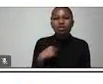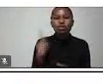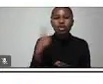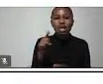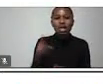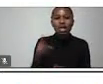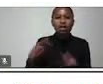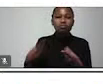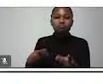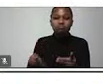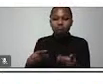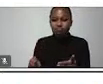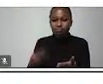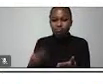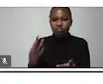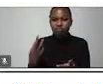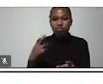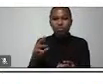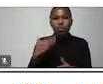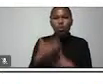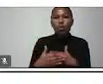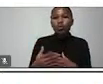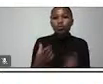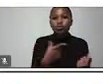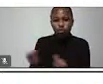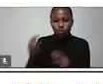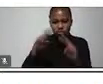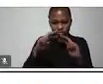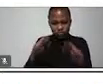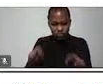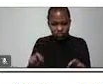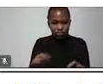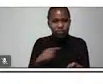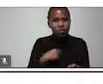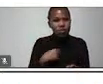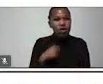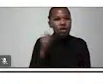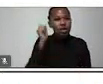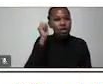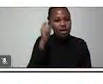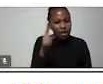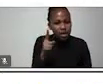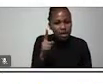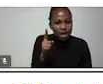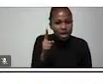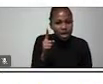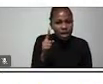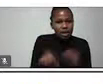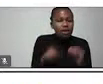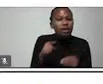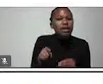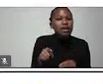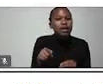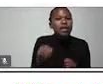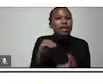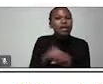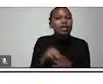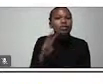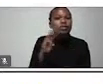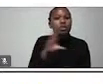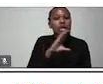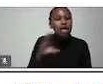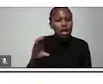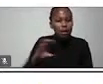you know, continue doing the research, because we have actually to understand the implications of this into the Western Cape province and